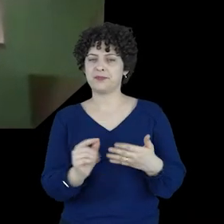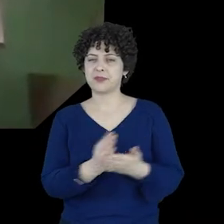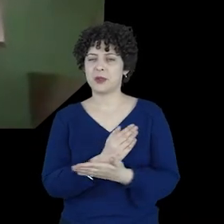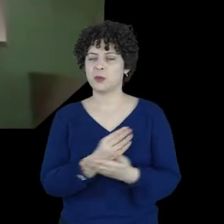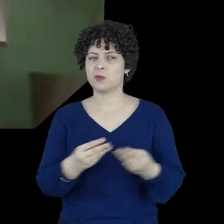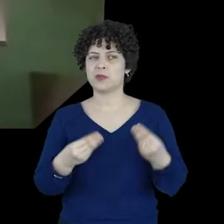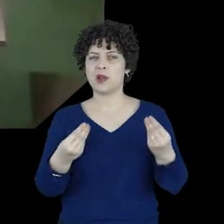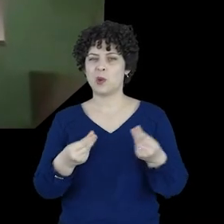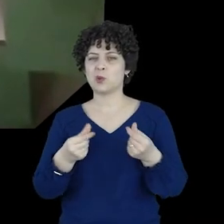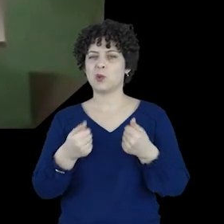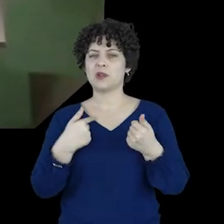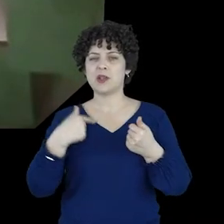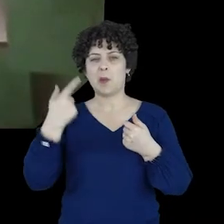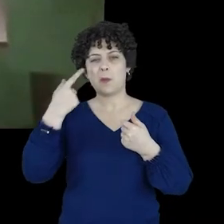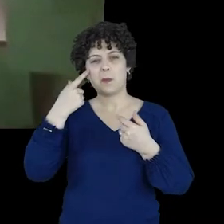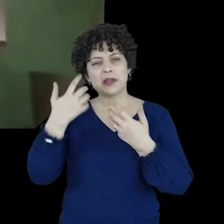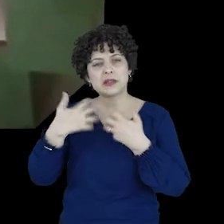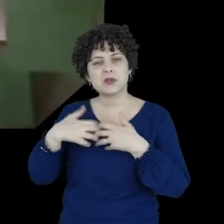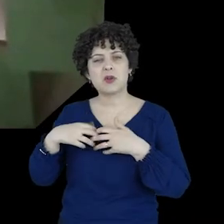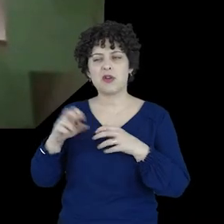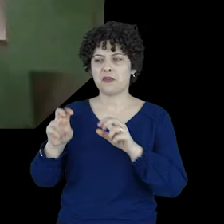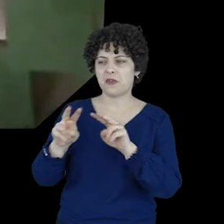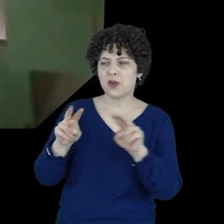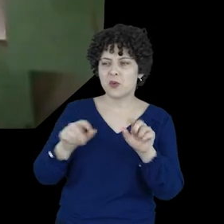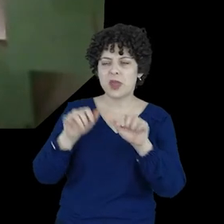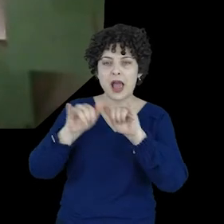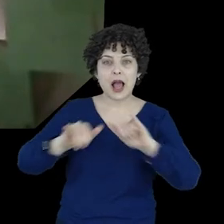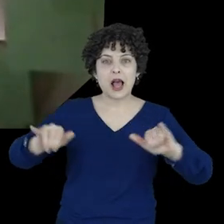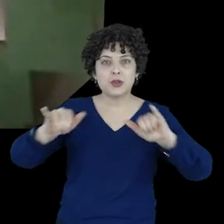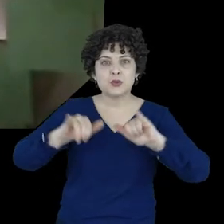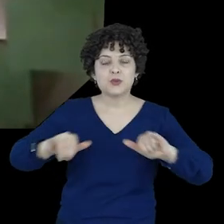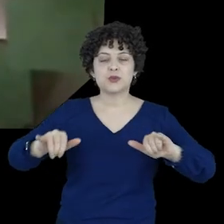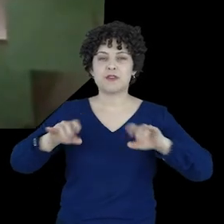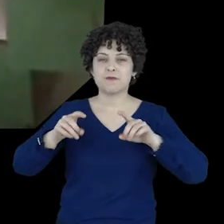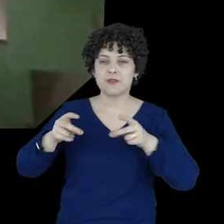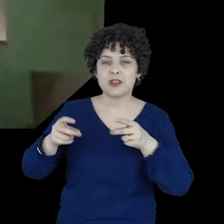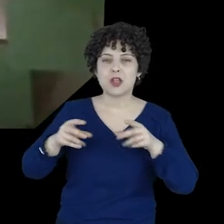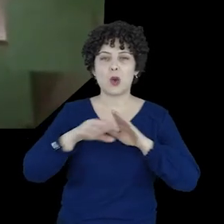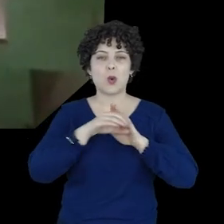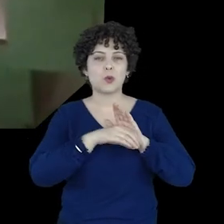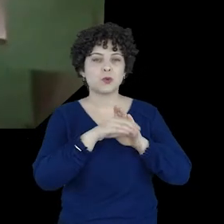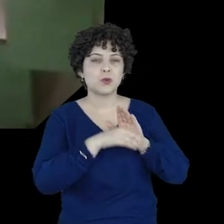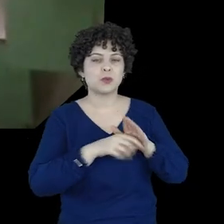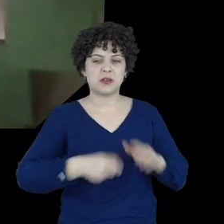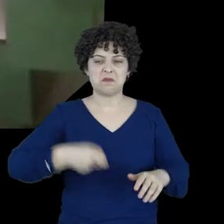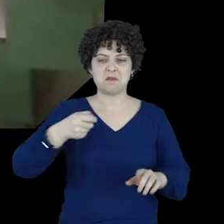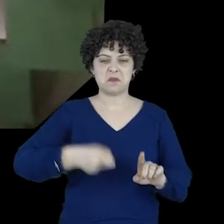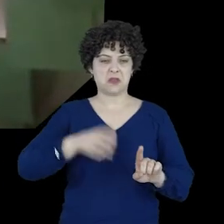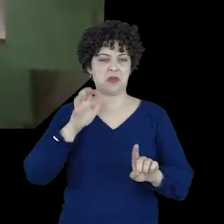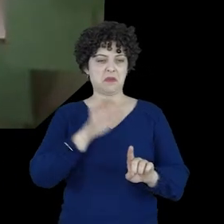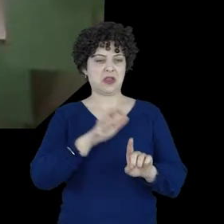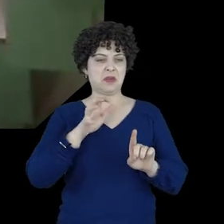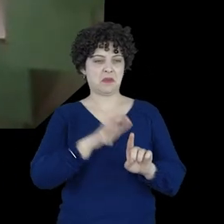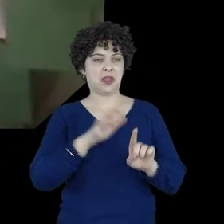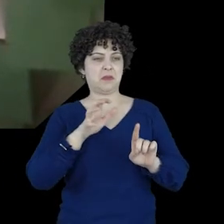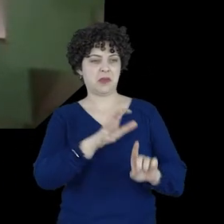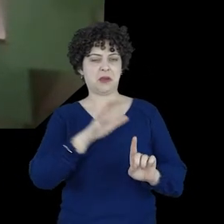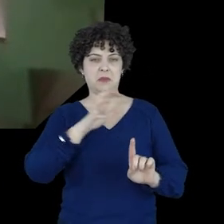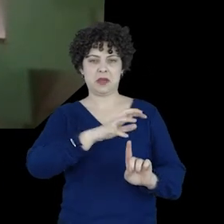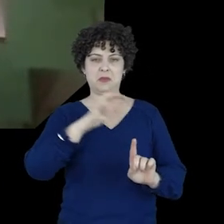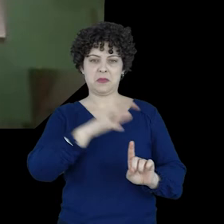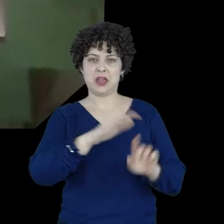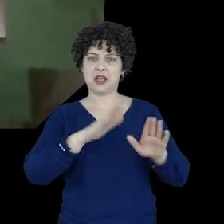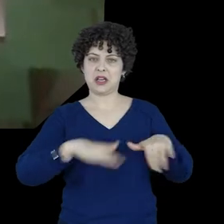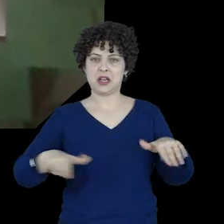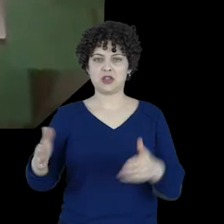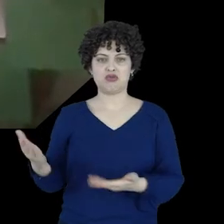I think about when I see the way adverts or other content are pushed down the throat of